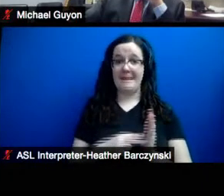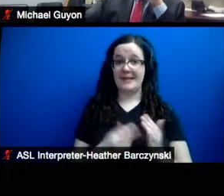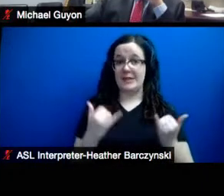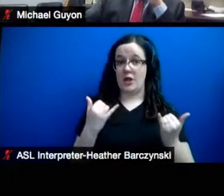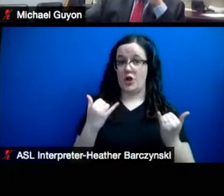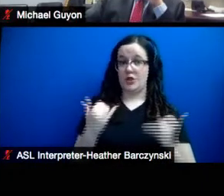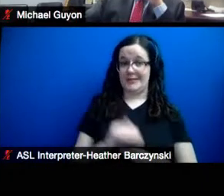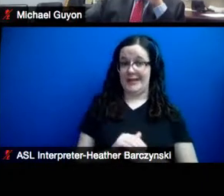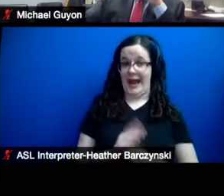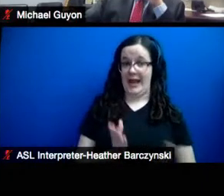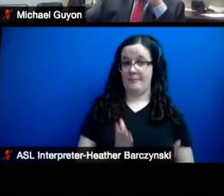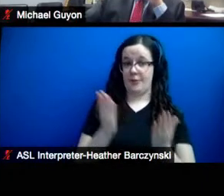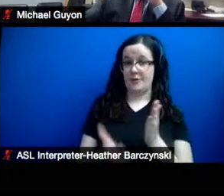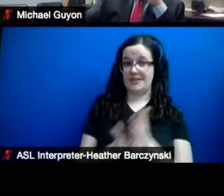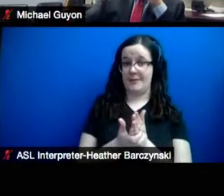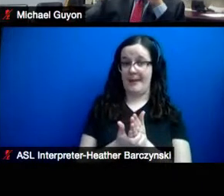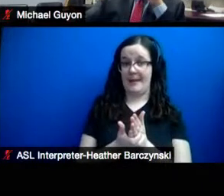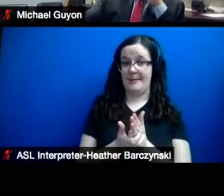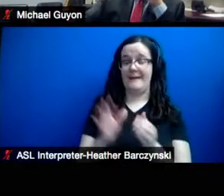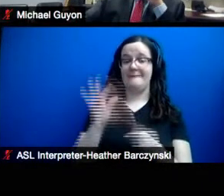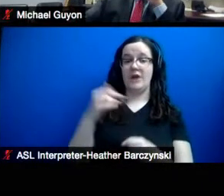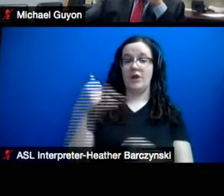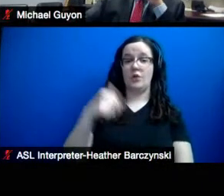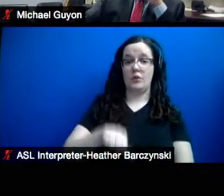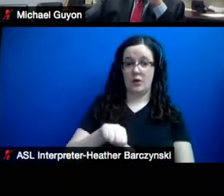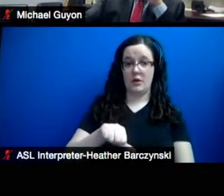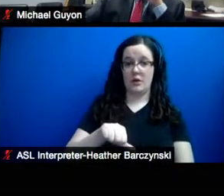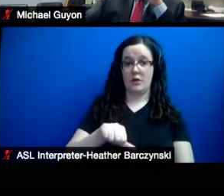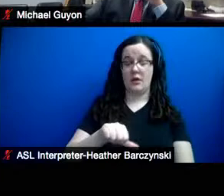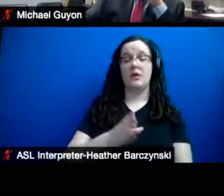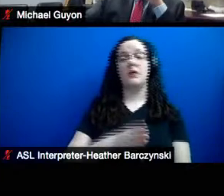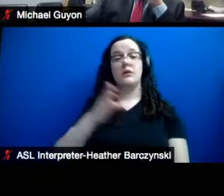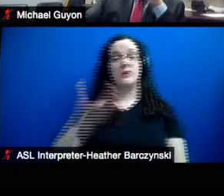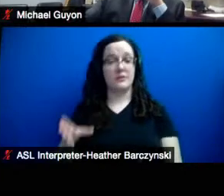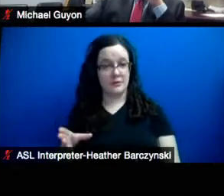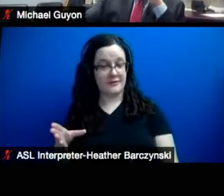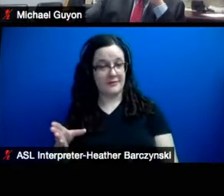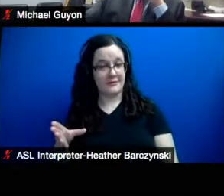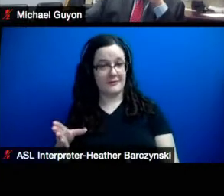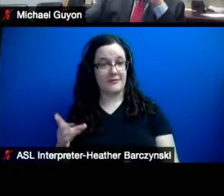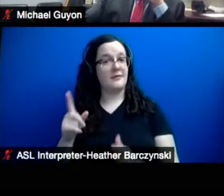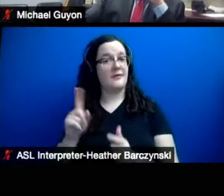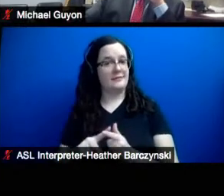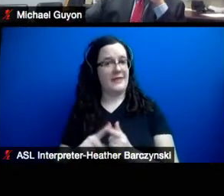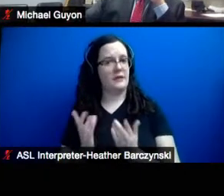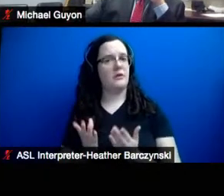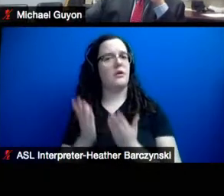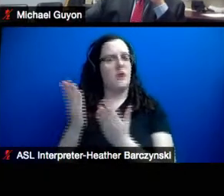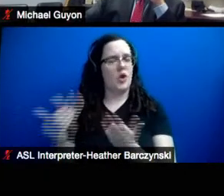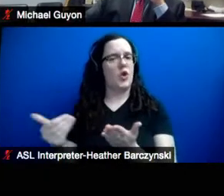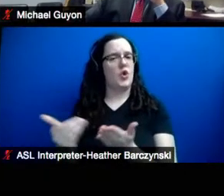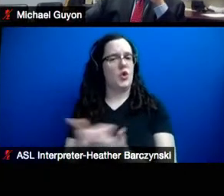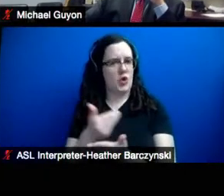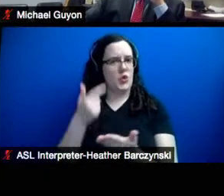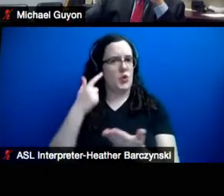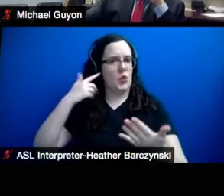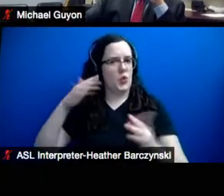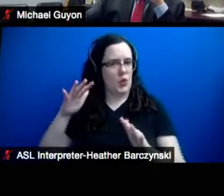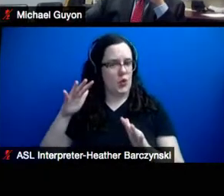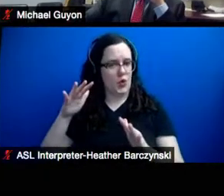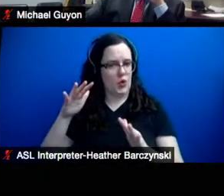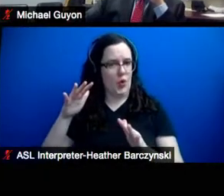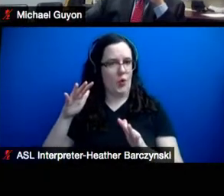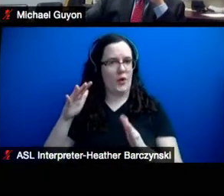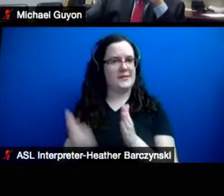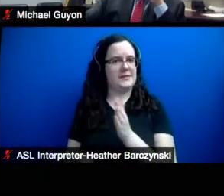tonight for a new noise ordinance amendment to be proposed for a later